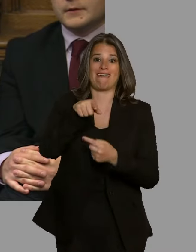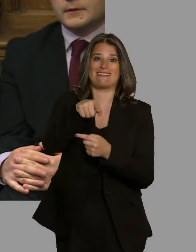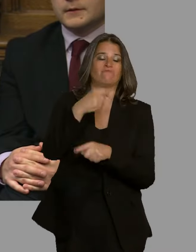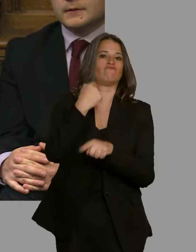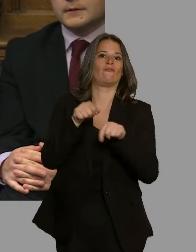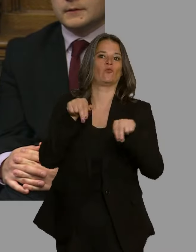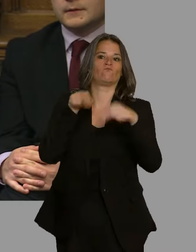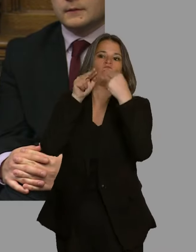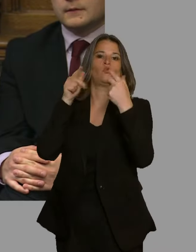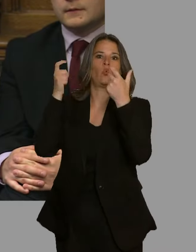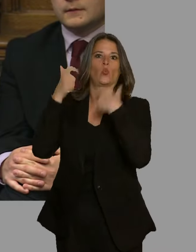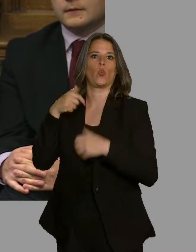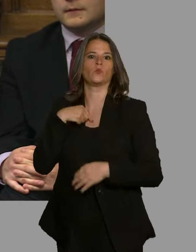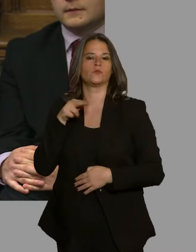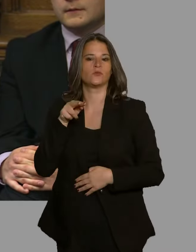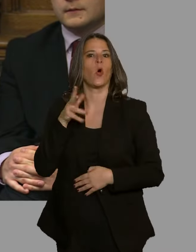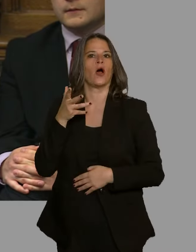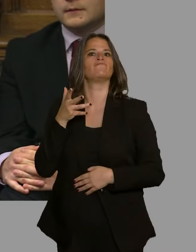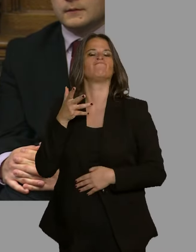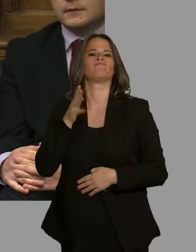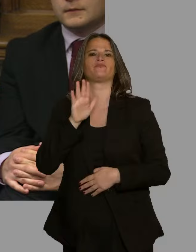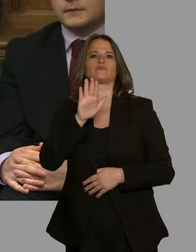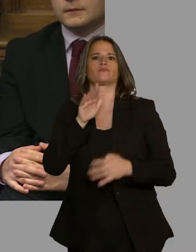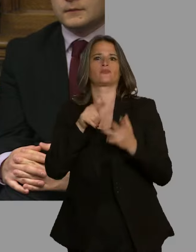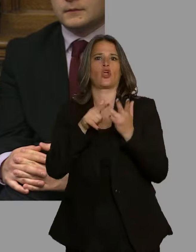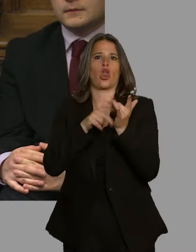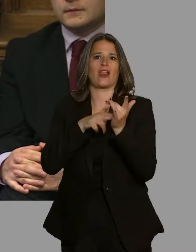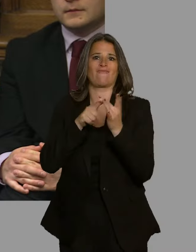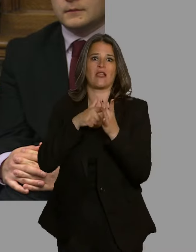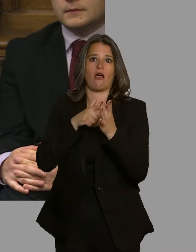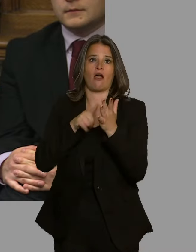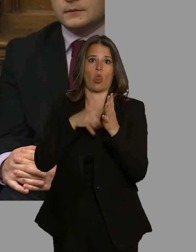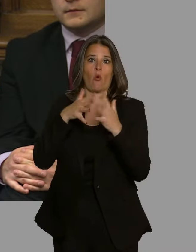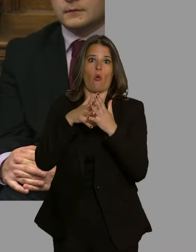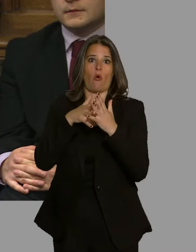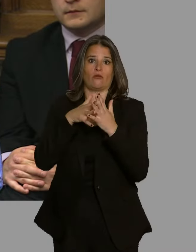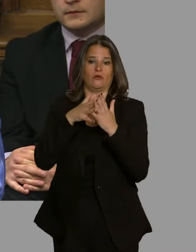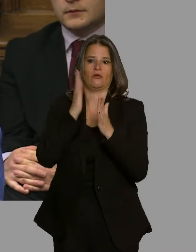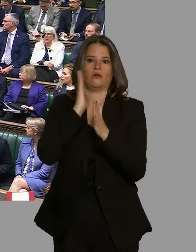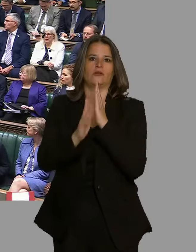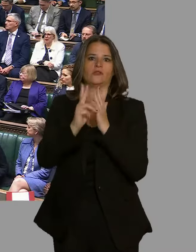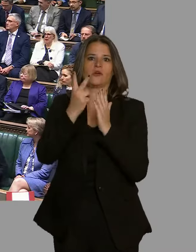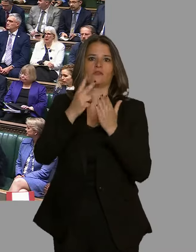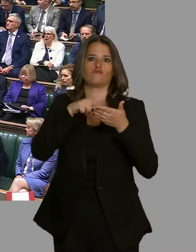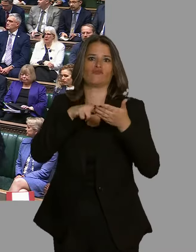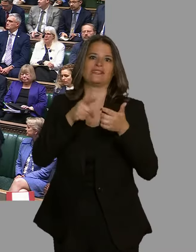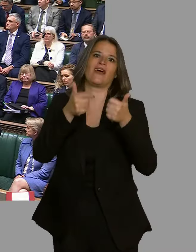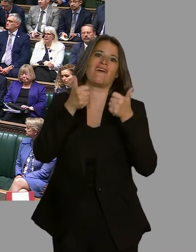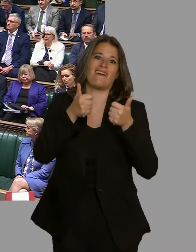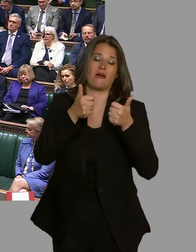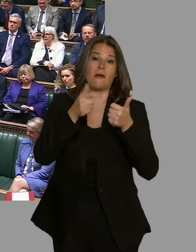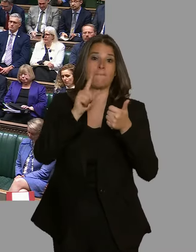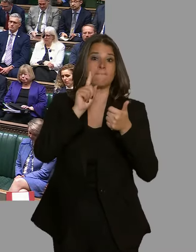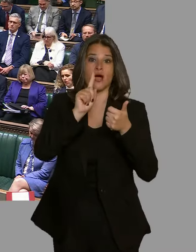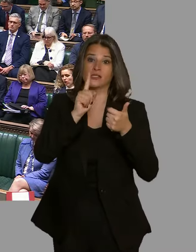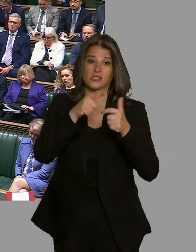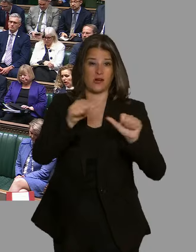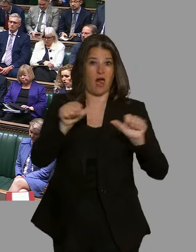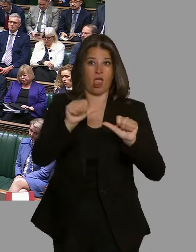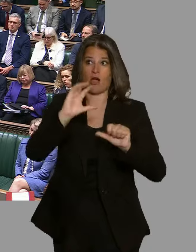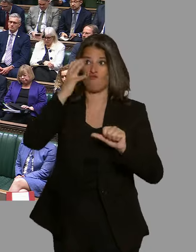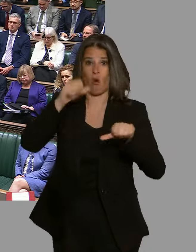Prime Minister commit to making sure Olivia's Law becomes law as fast as possible? Yeah. Prime Minister.